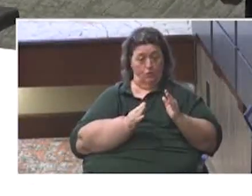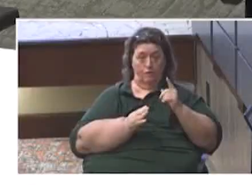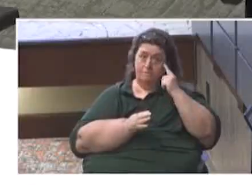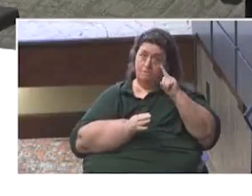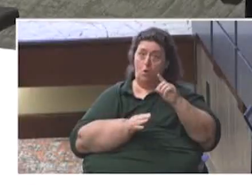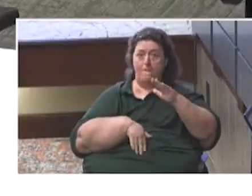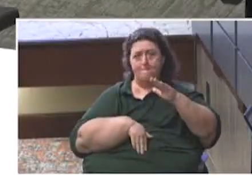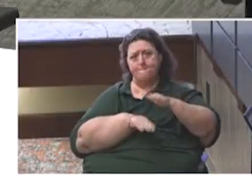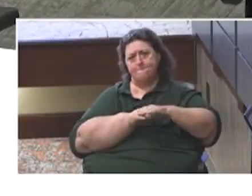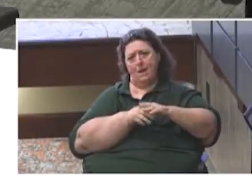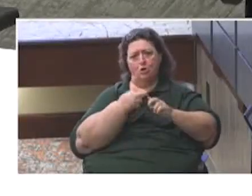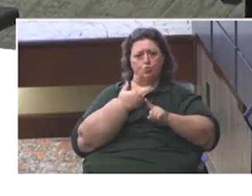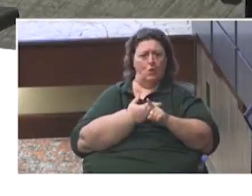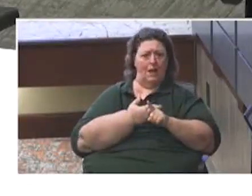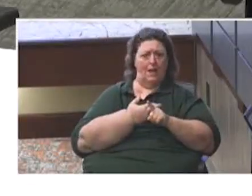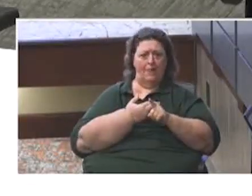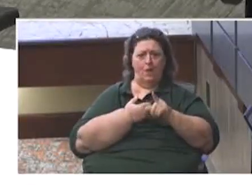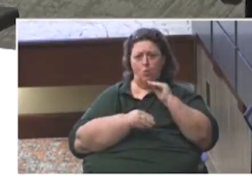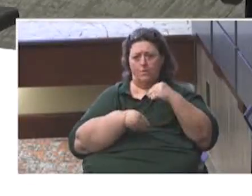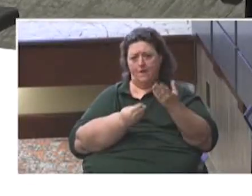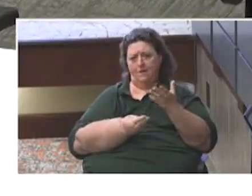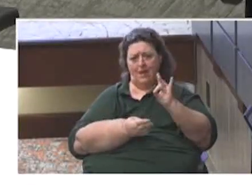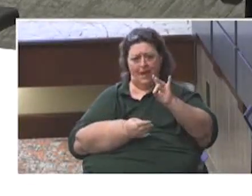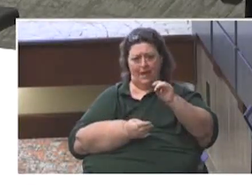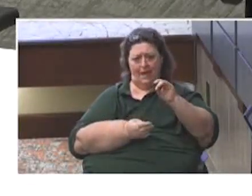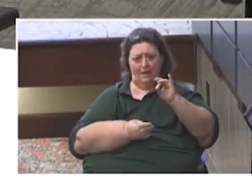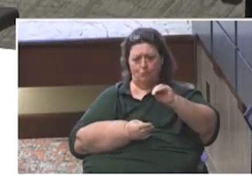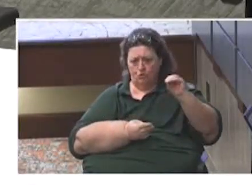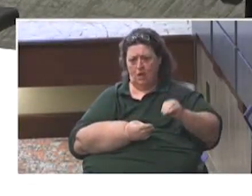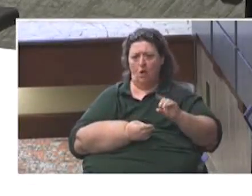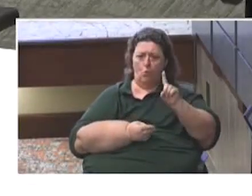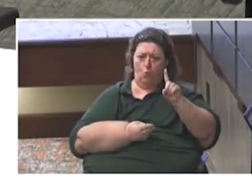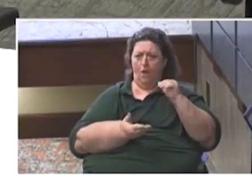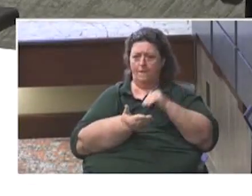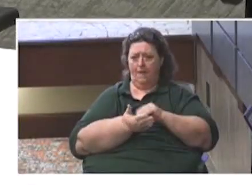the maximum rent that they would provide at 80% would be